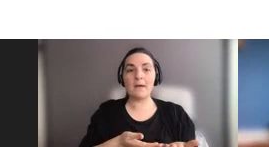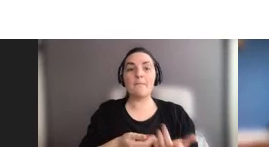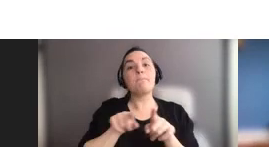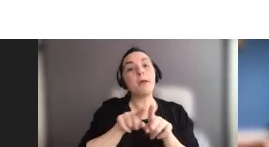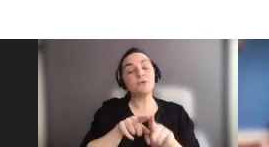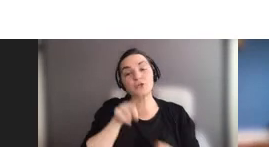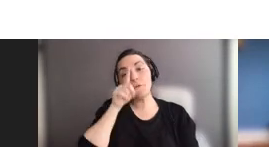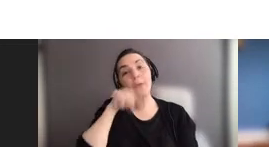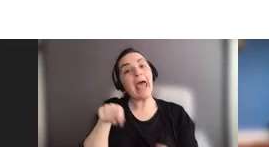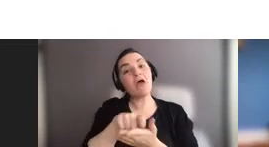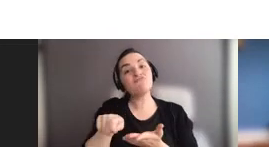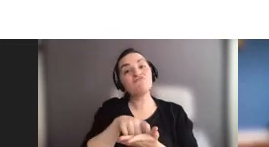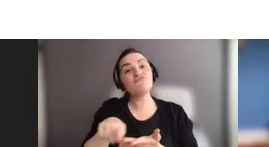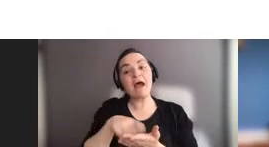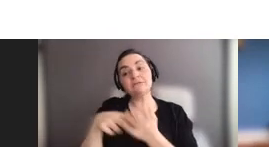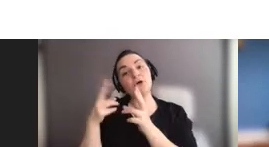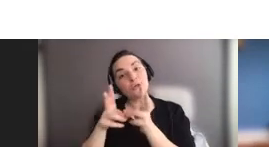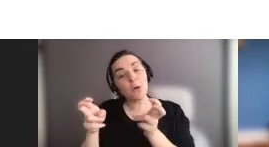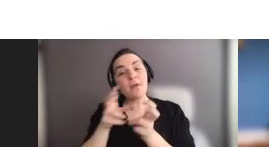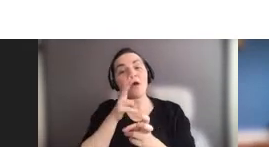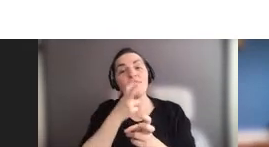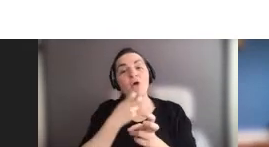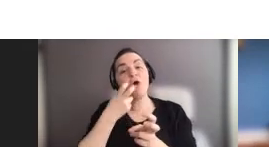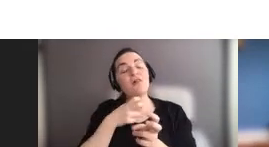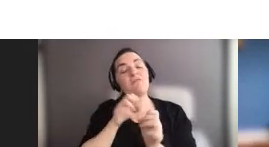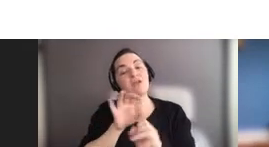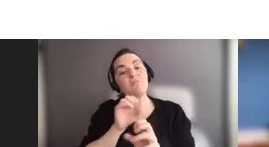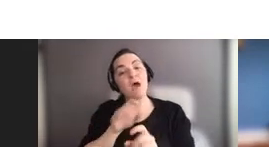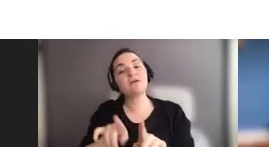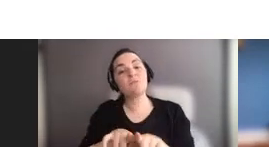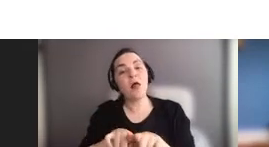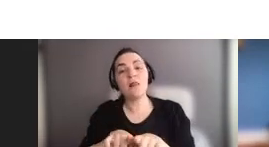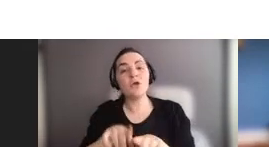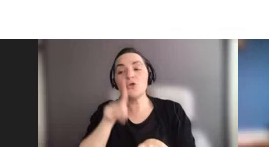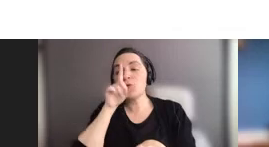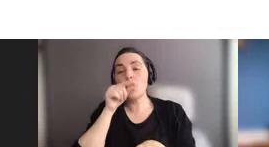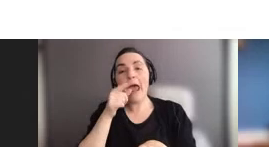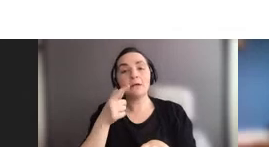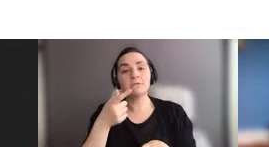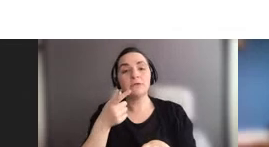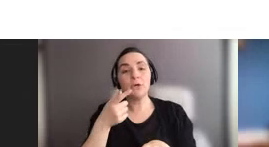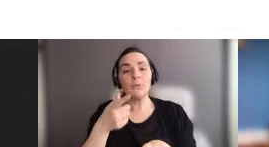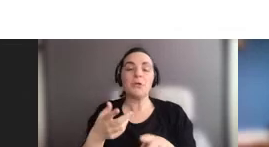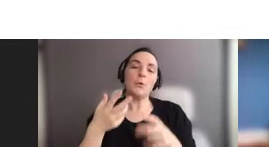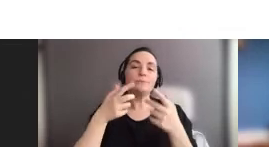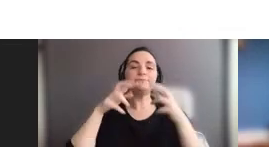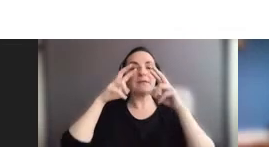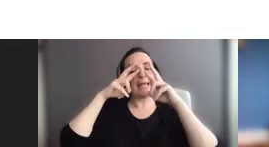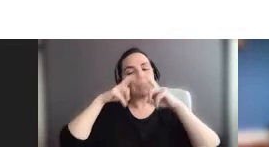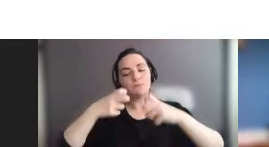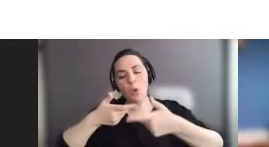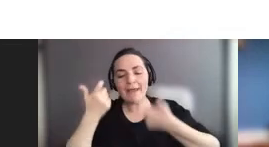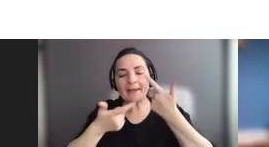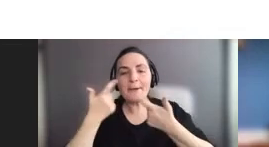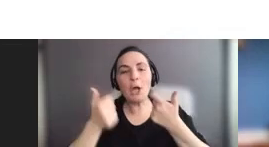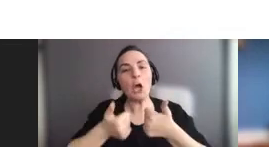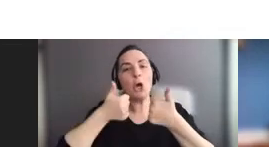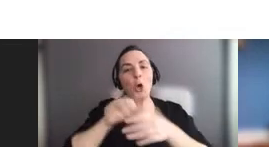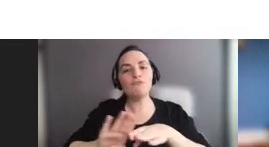writing about oral feedback in your evaluation, in your exploration of good practice. So you